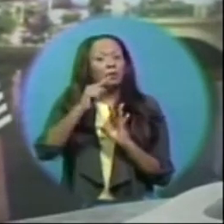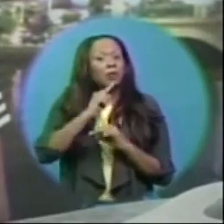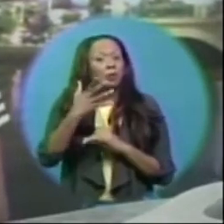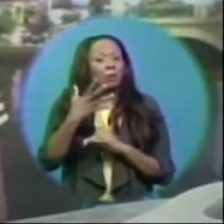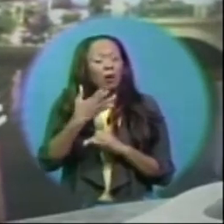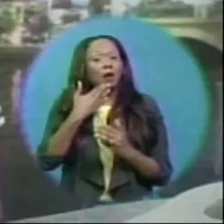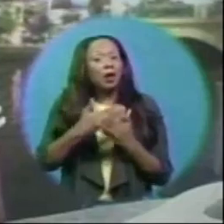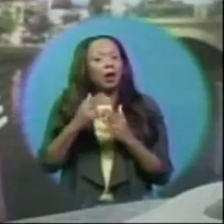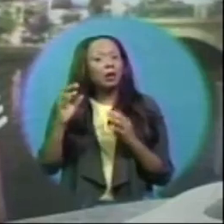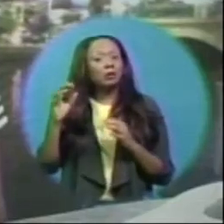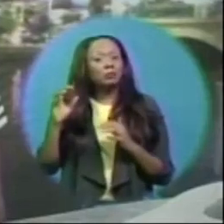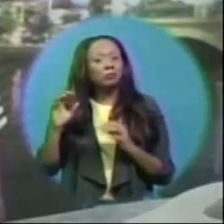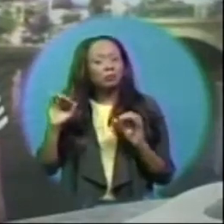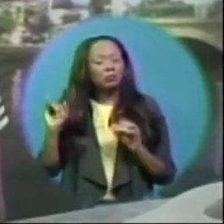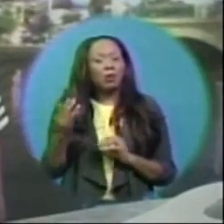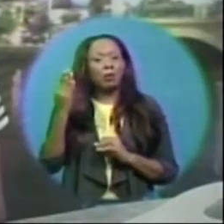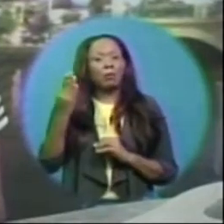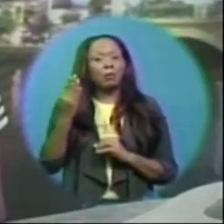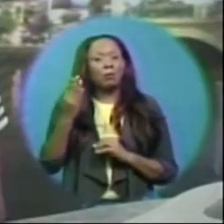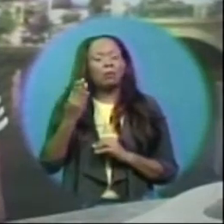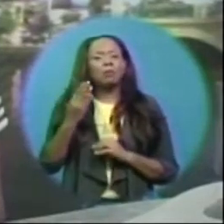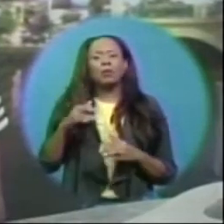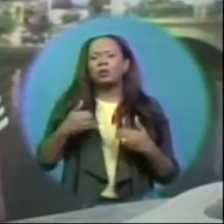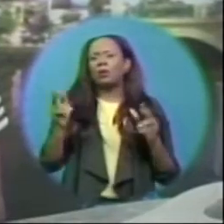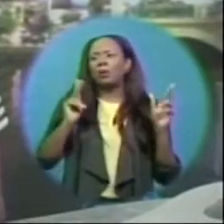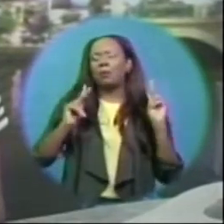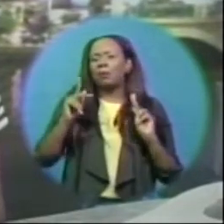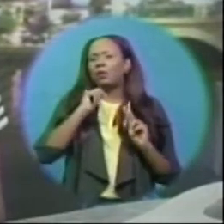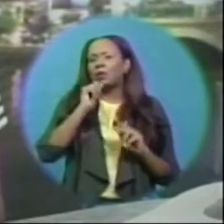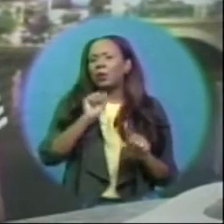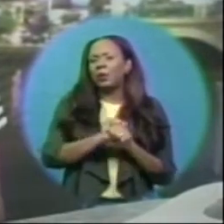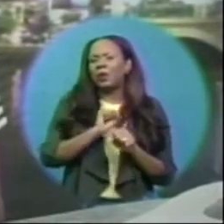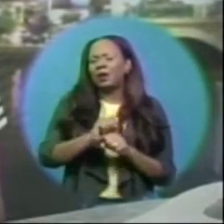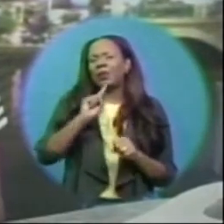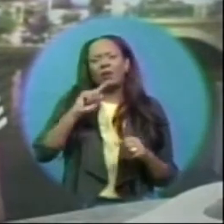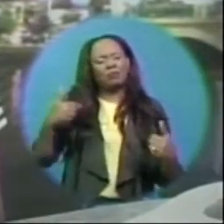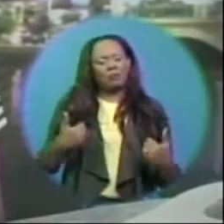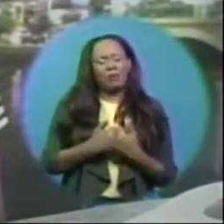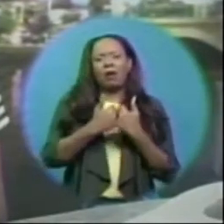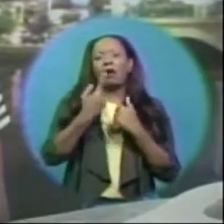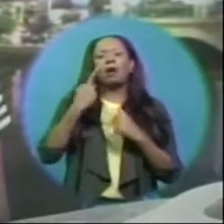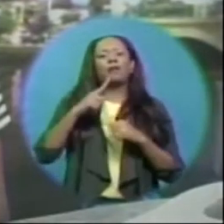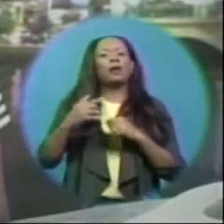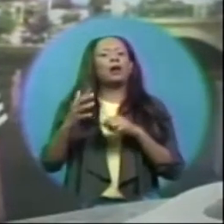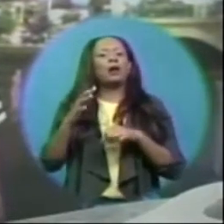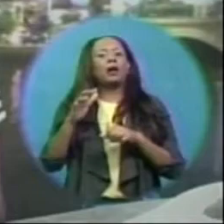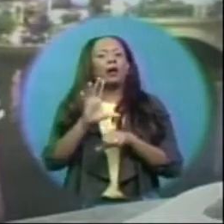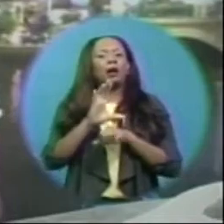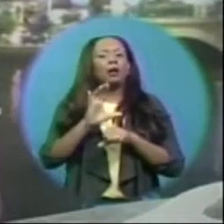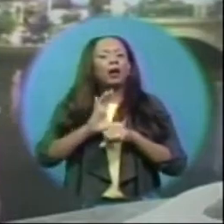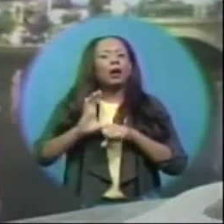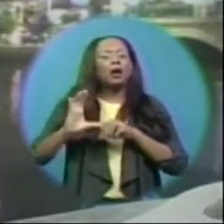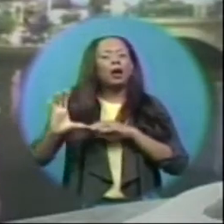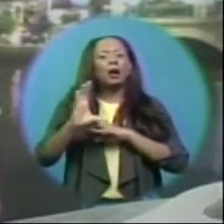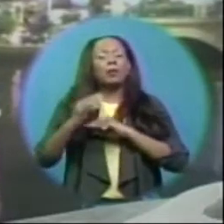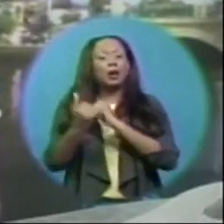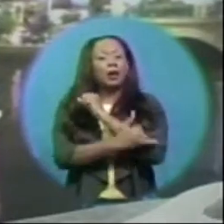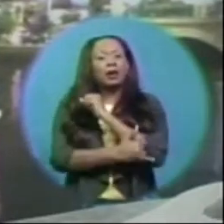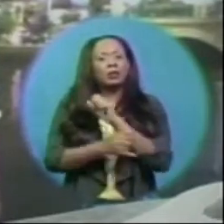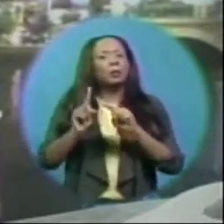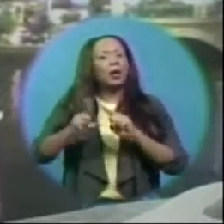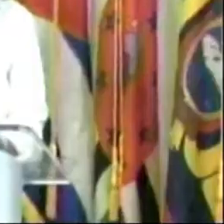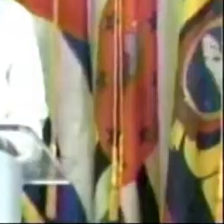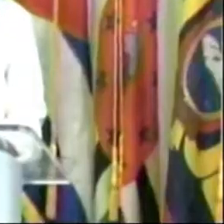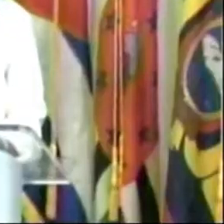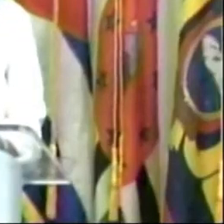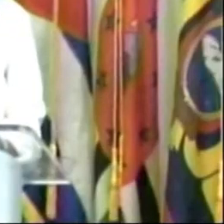She says the issue of youth unemployment continues to be a challenge for many countries in this hemisphere, but it must be tackled. We